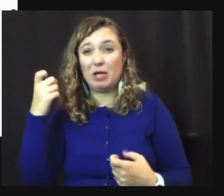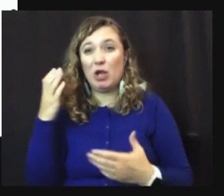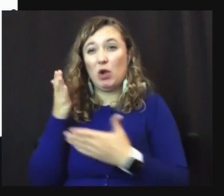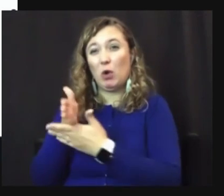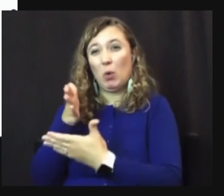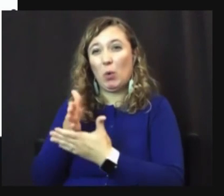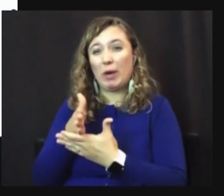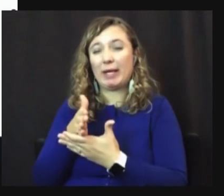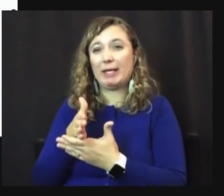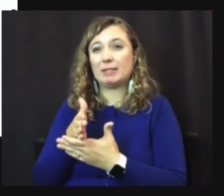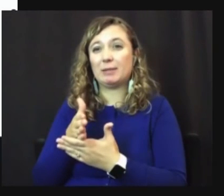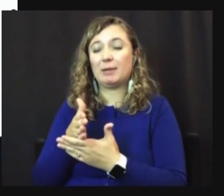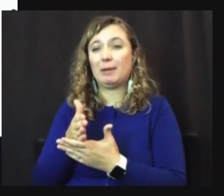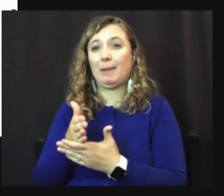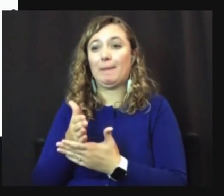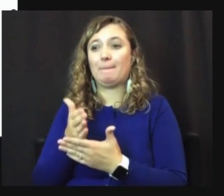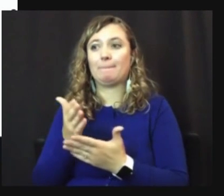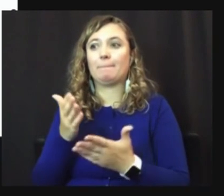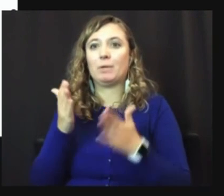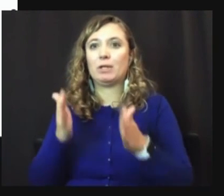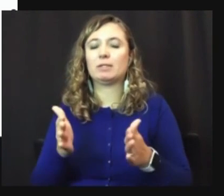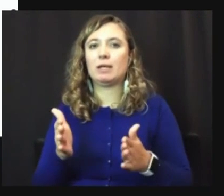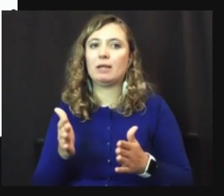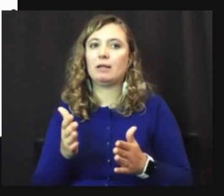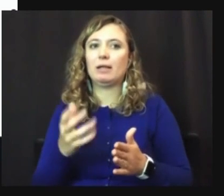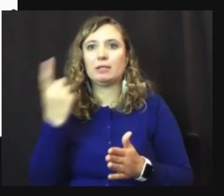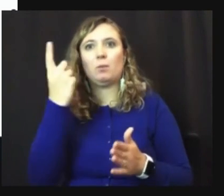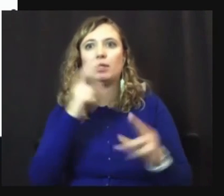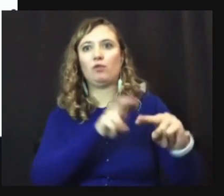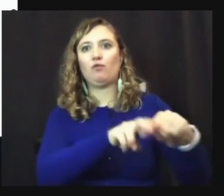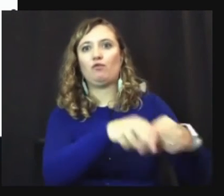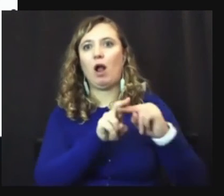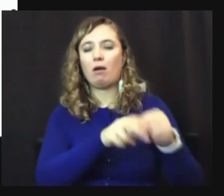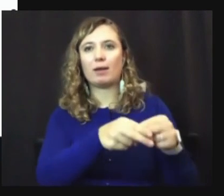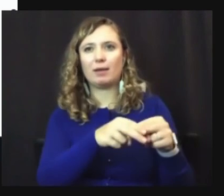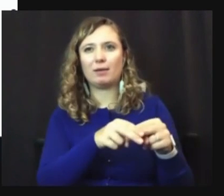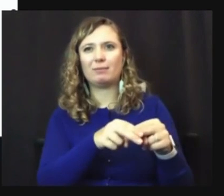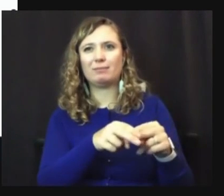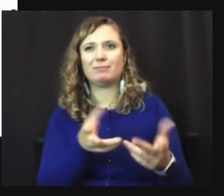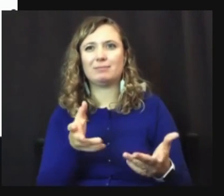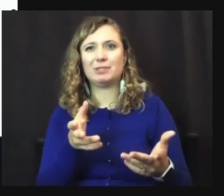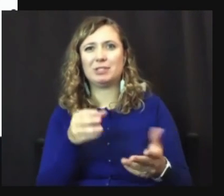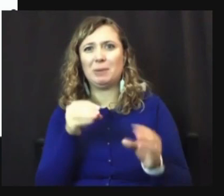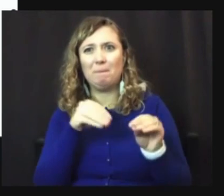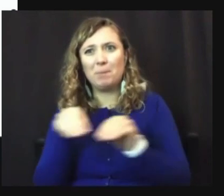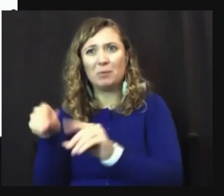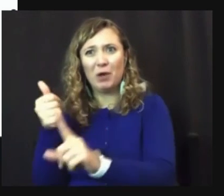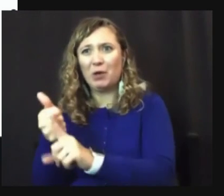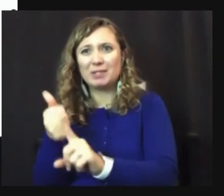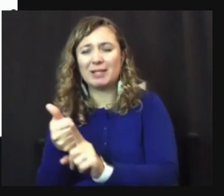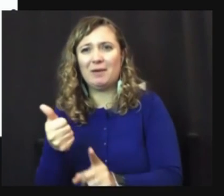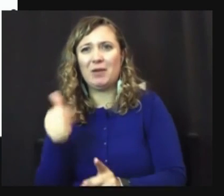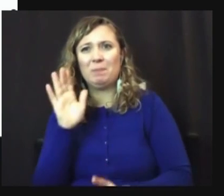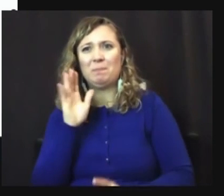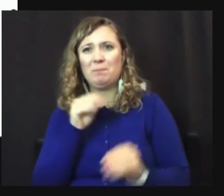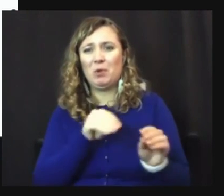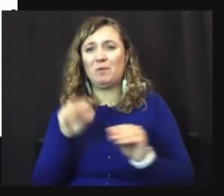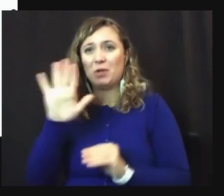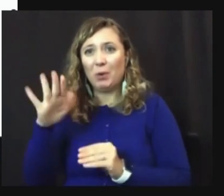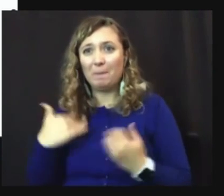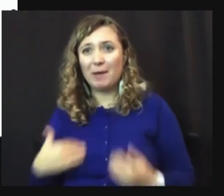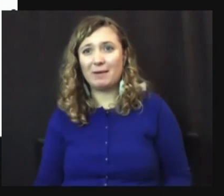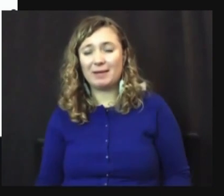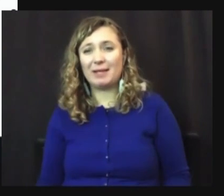someone rocking and you're like, oh my gosh, stop the rocking. Like just like move your body so that way